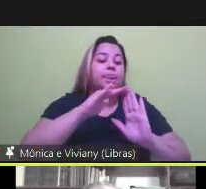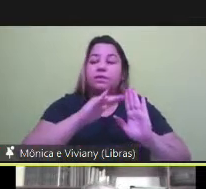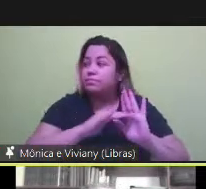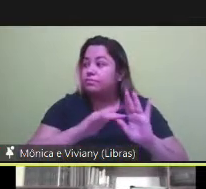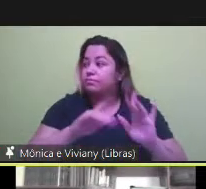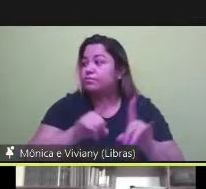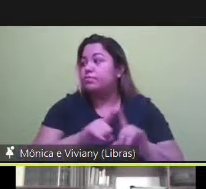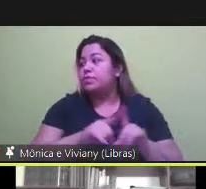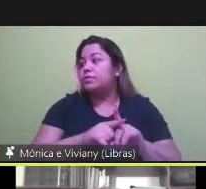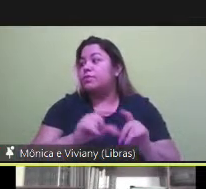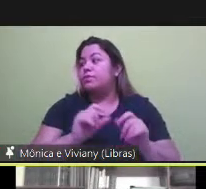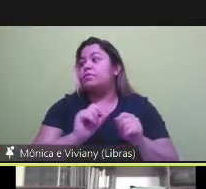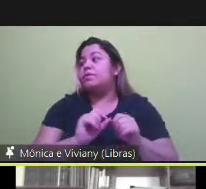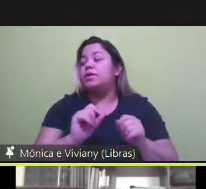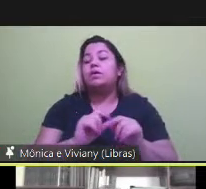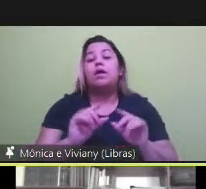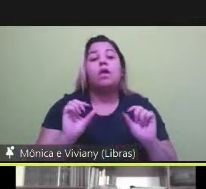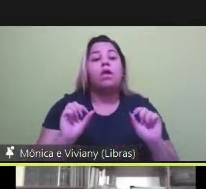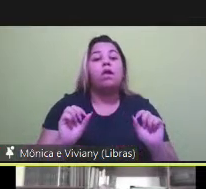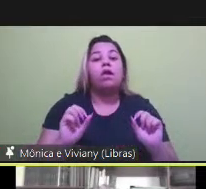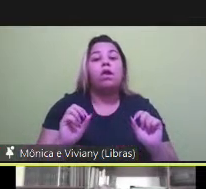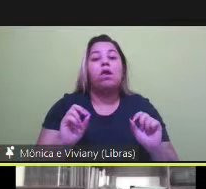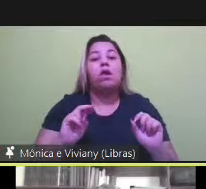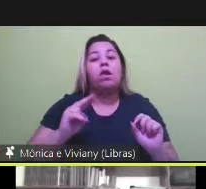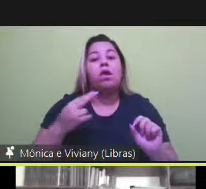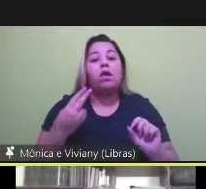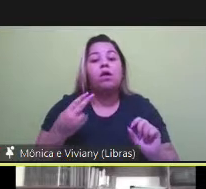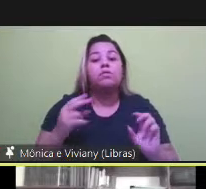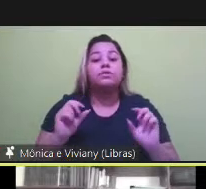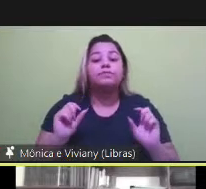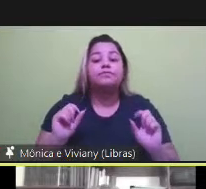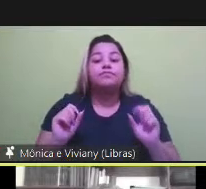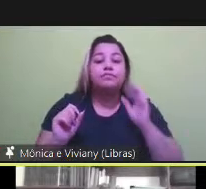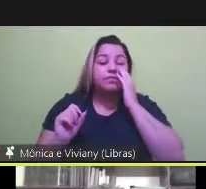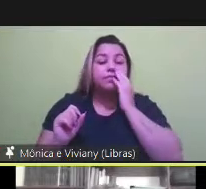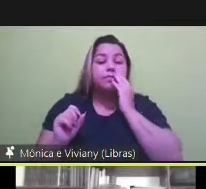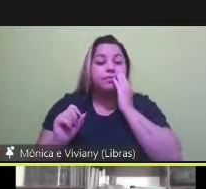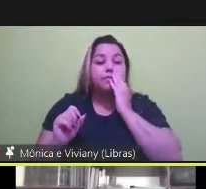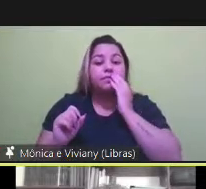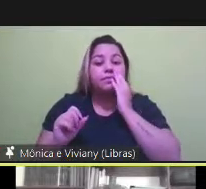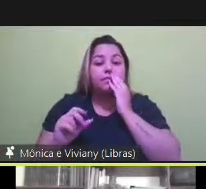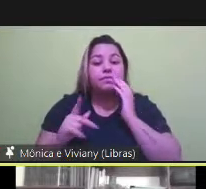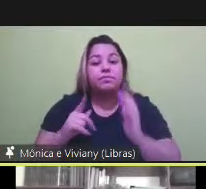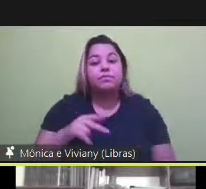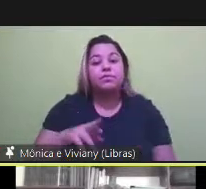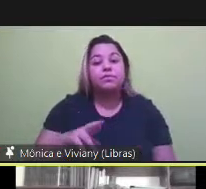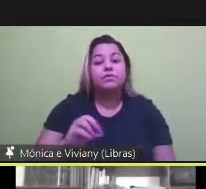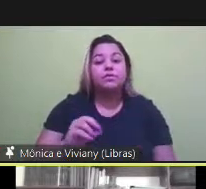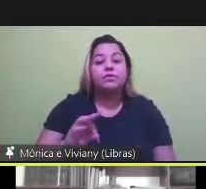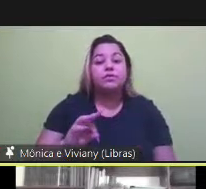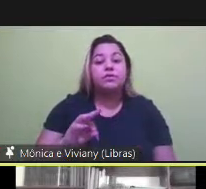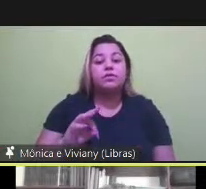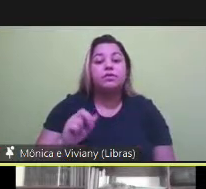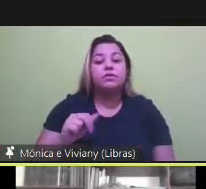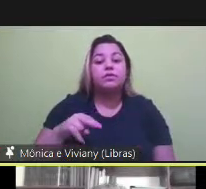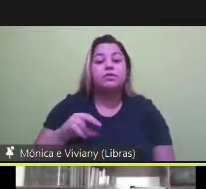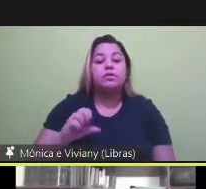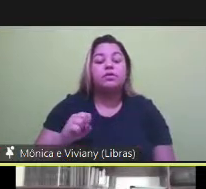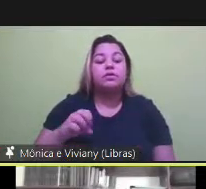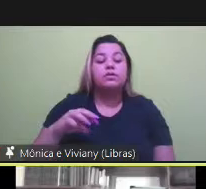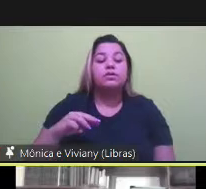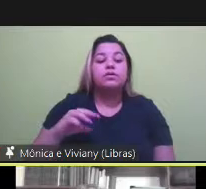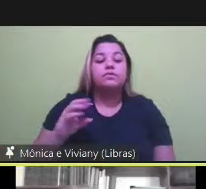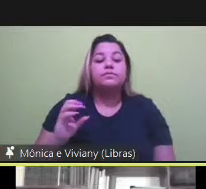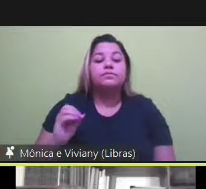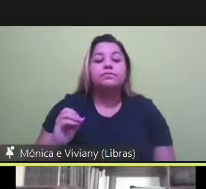we didn't have a very good coordination of these programs. The protagonism up to this point, we had professionals